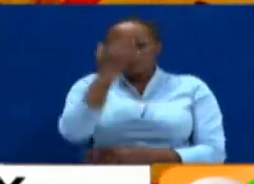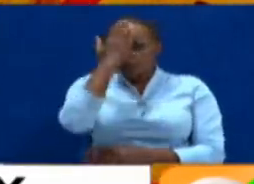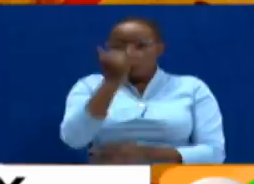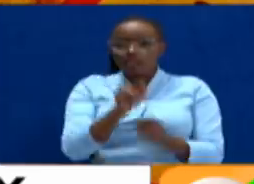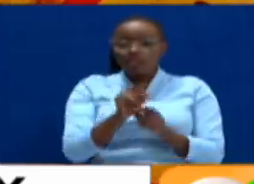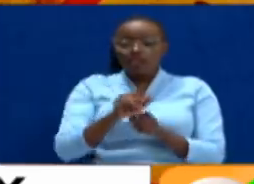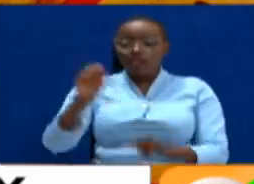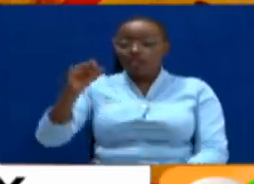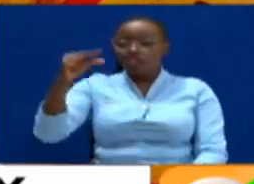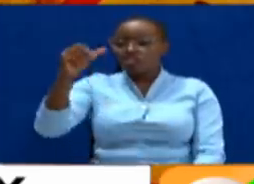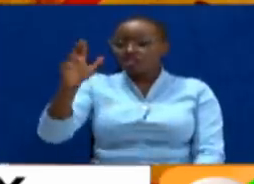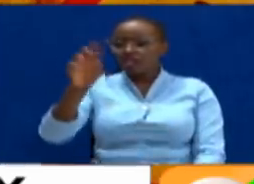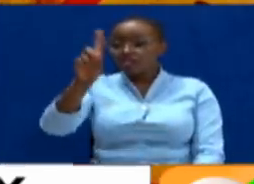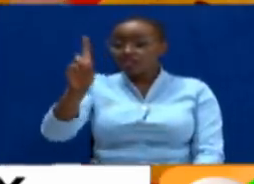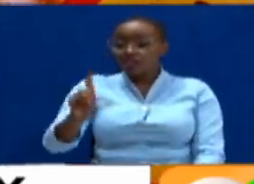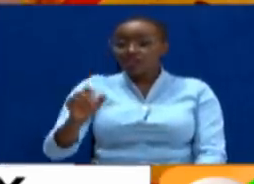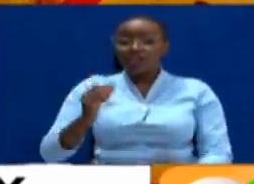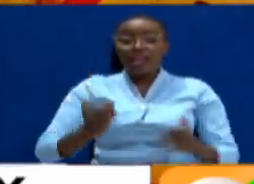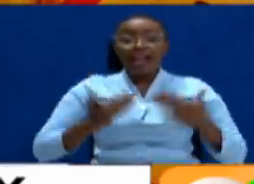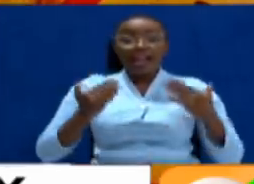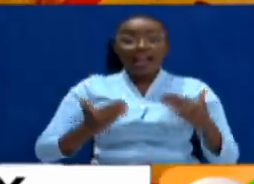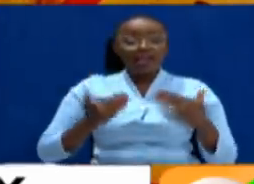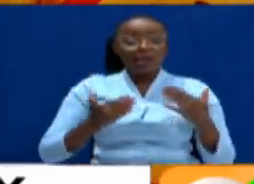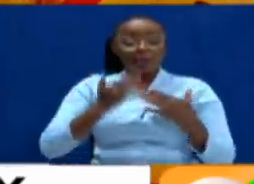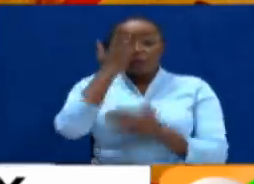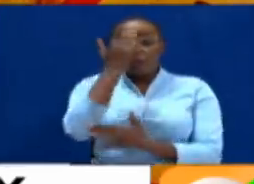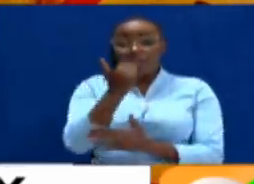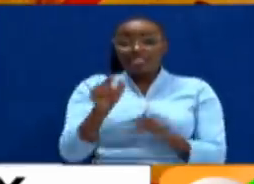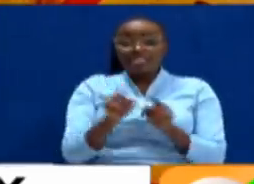of the SGR? We are excited that, you